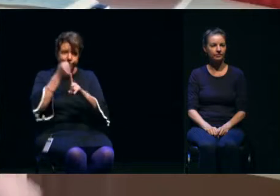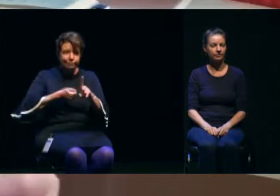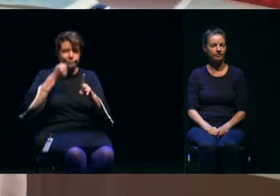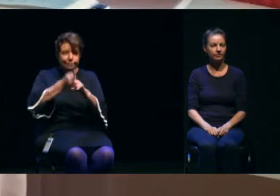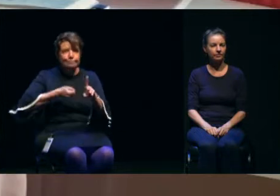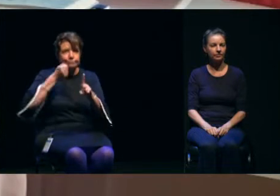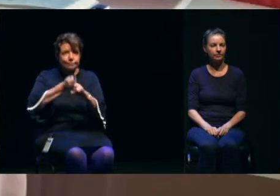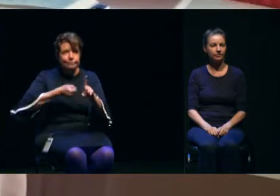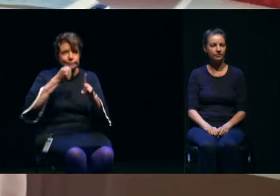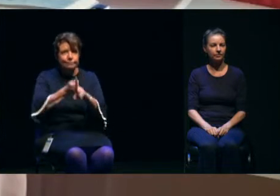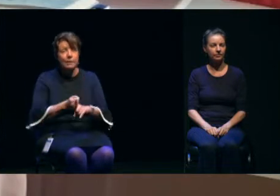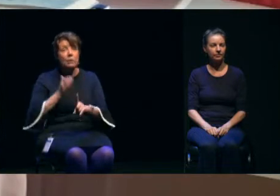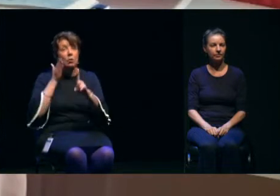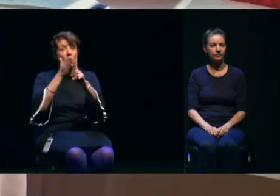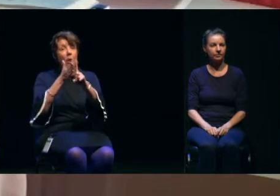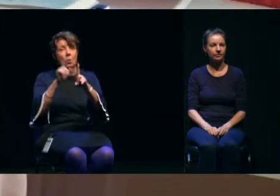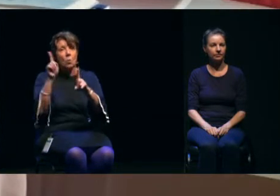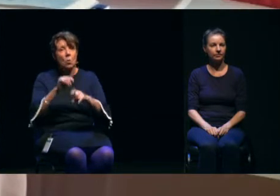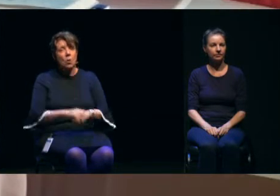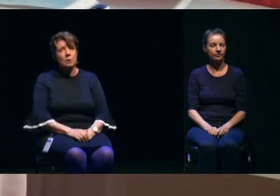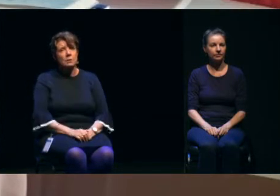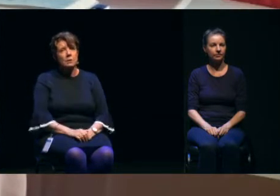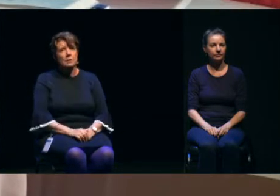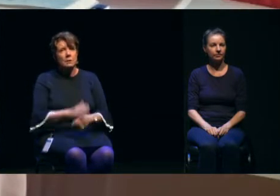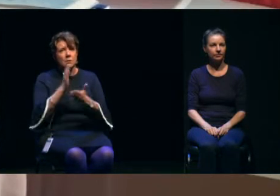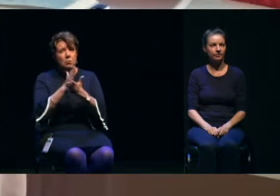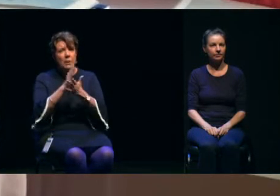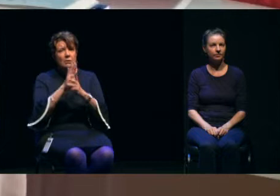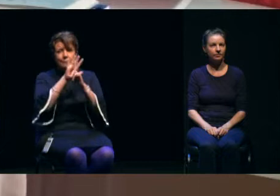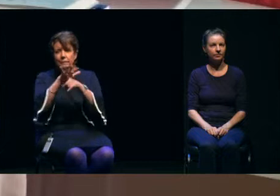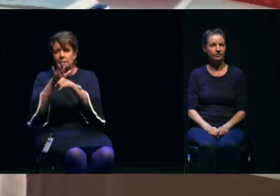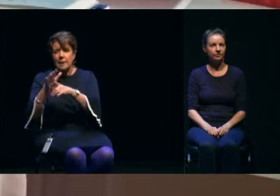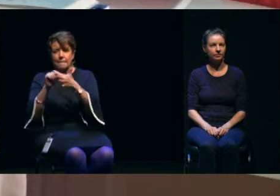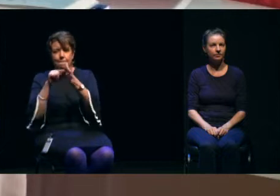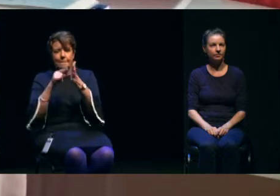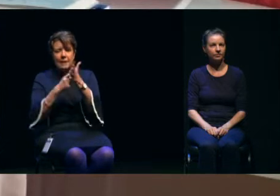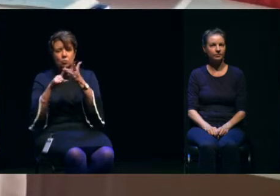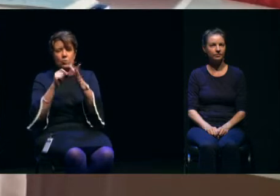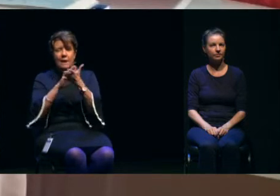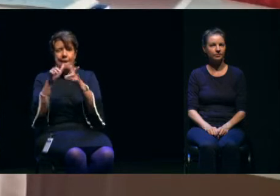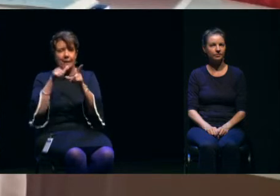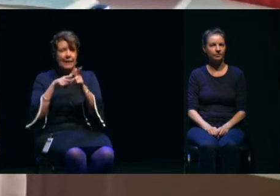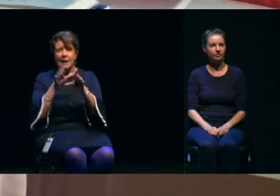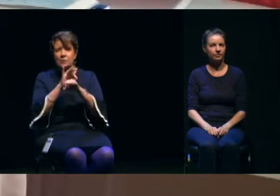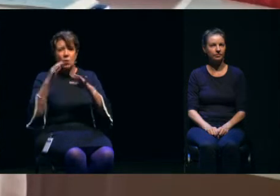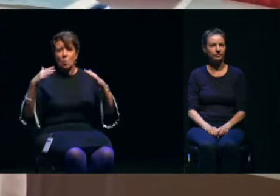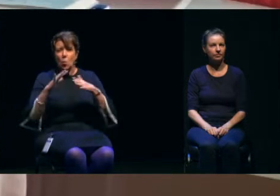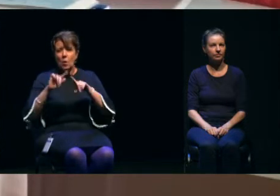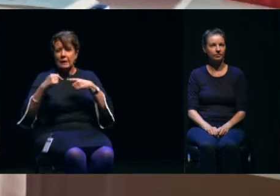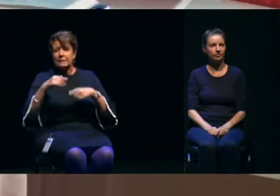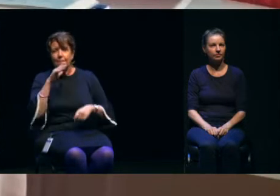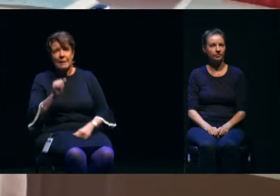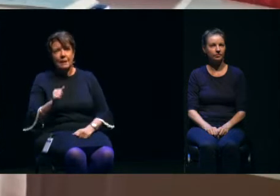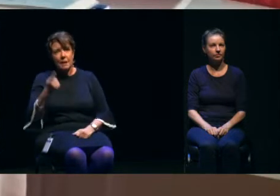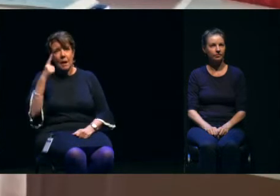and the final goal is to defeat the patriarchy. It's not a war against men, because I think that